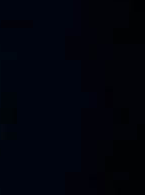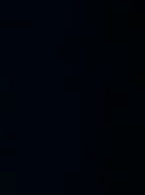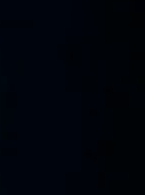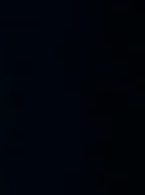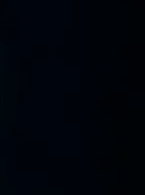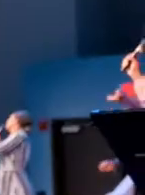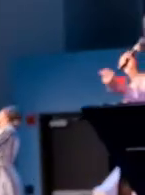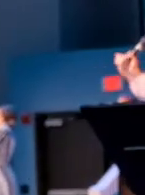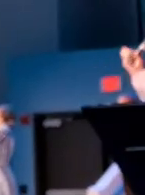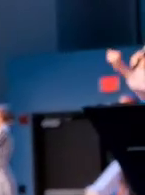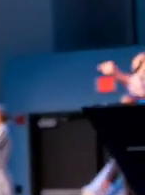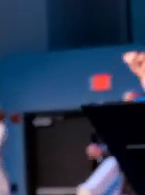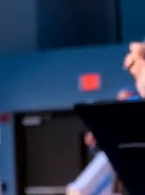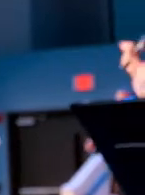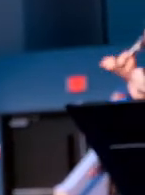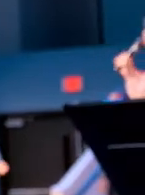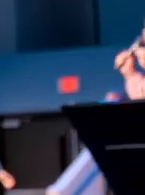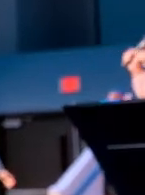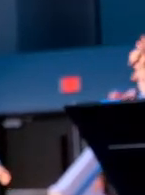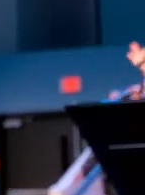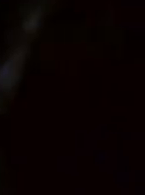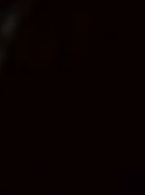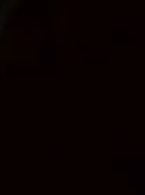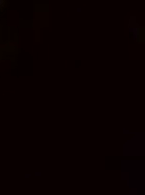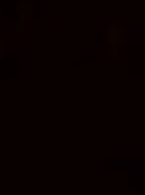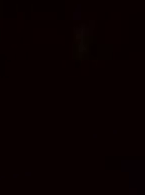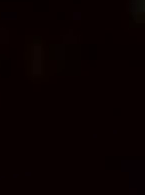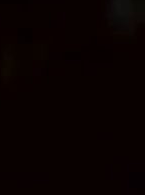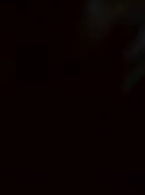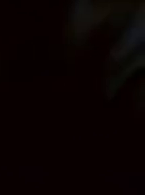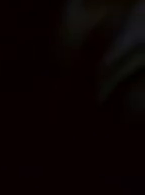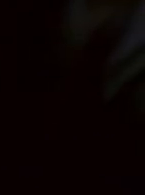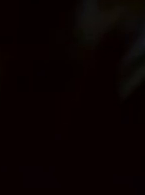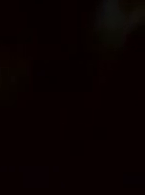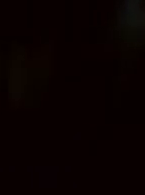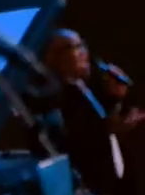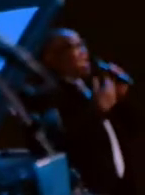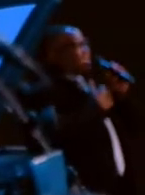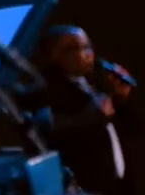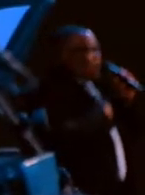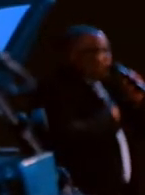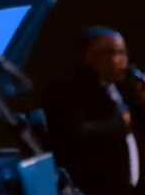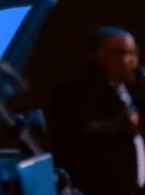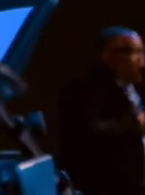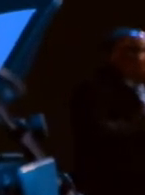up. We're your church, build your church, build your church.